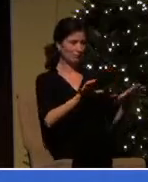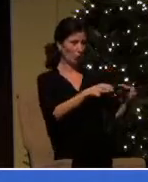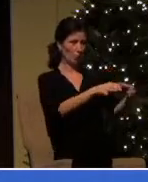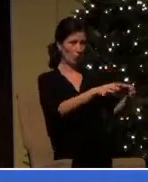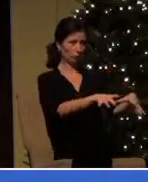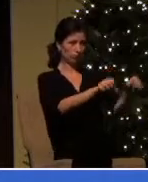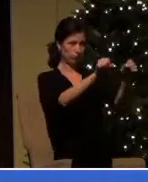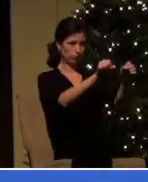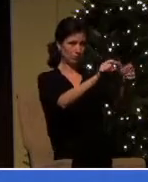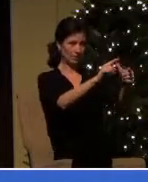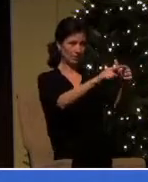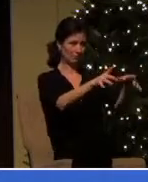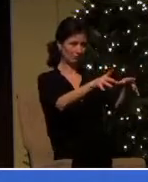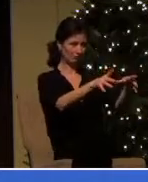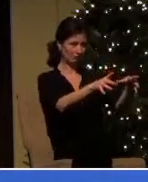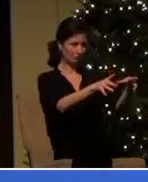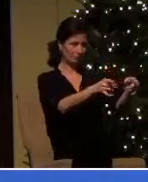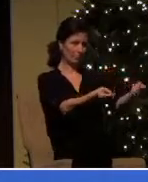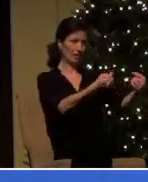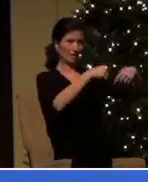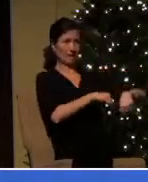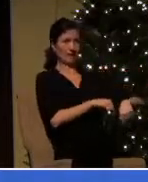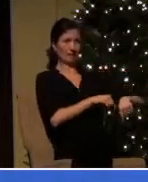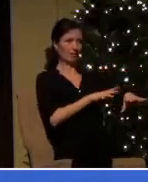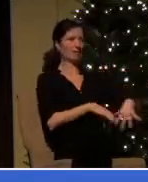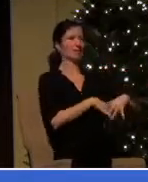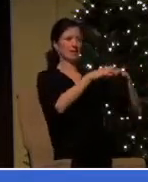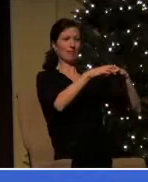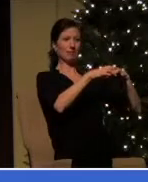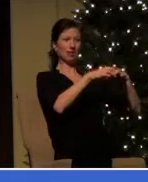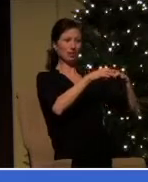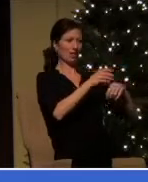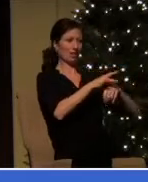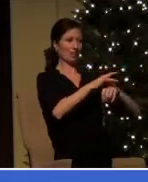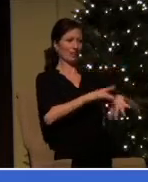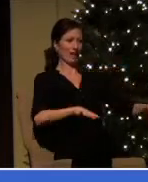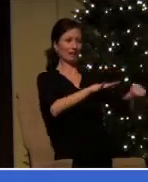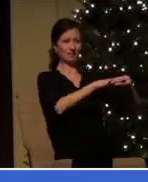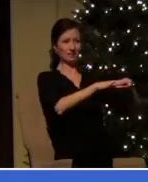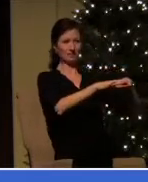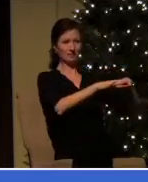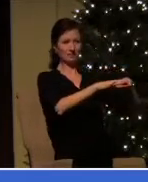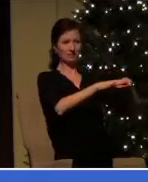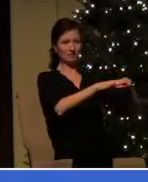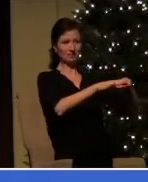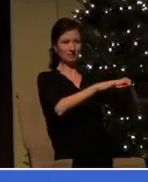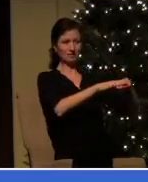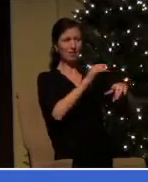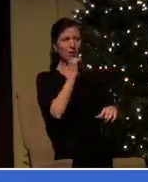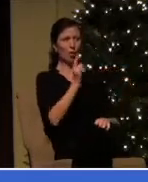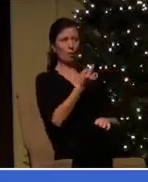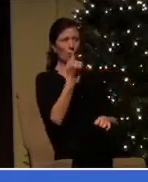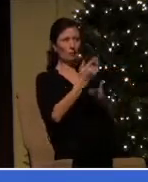be reestablished in the land. But that's not the only fulfillment of this particular promise.